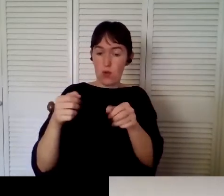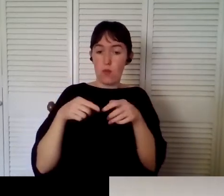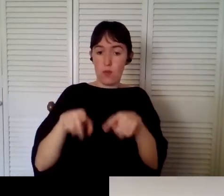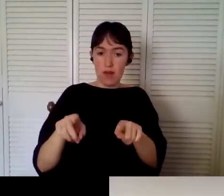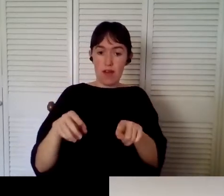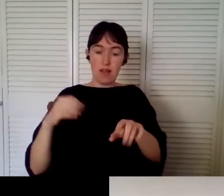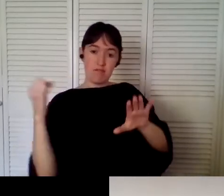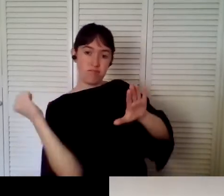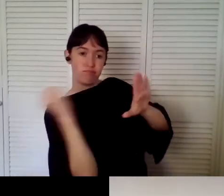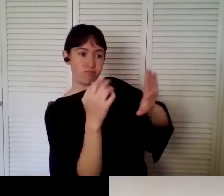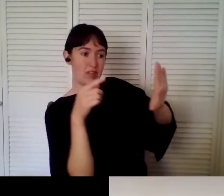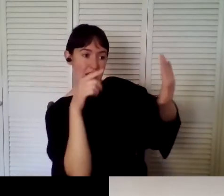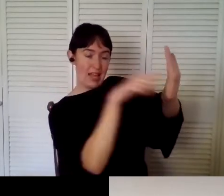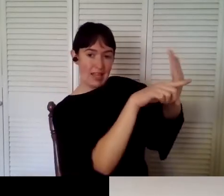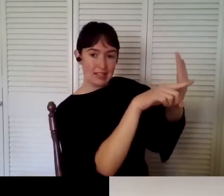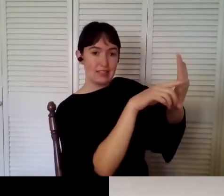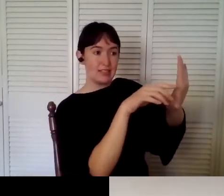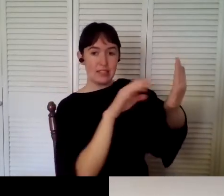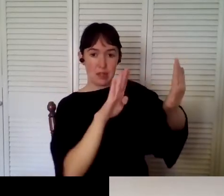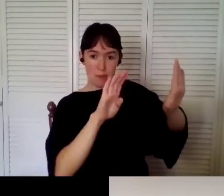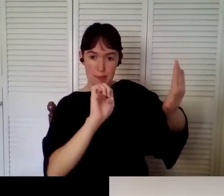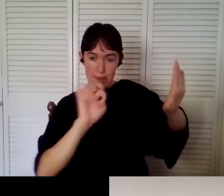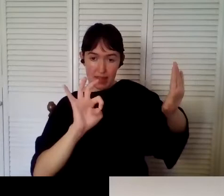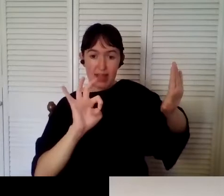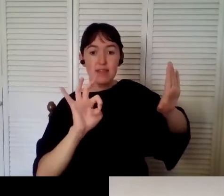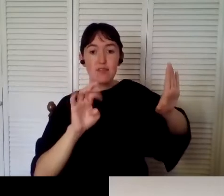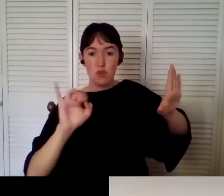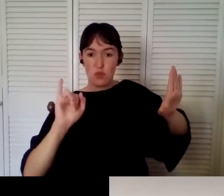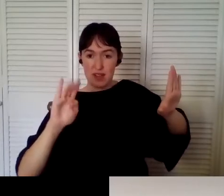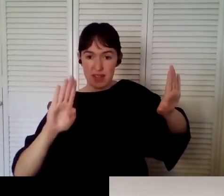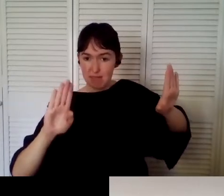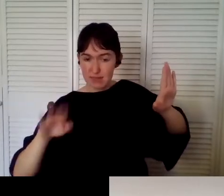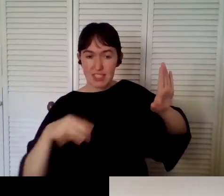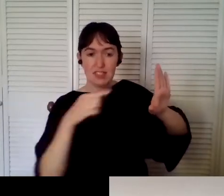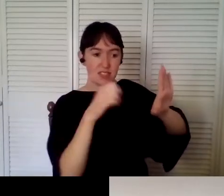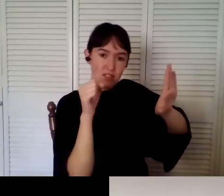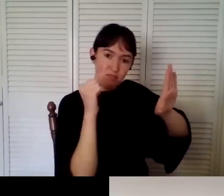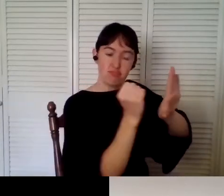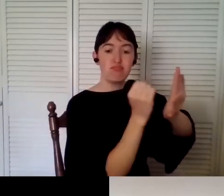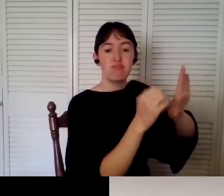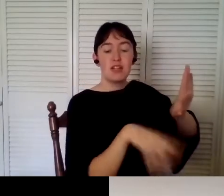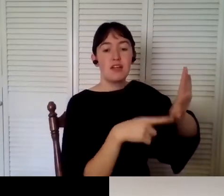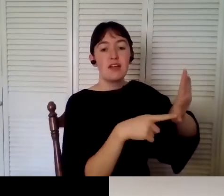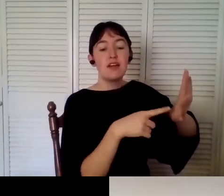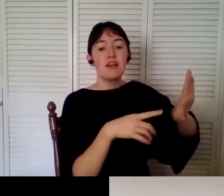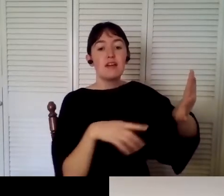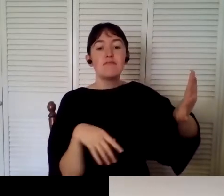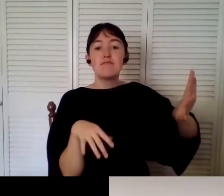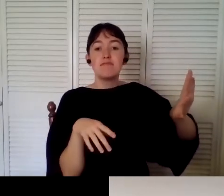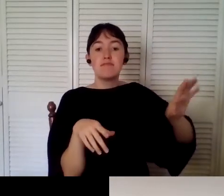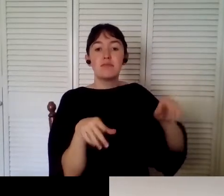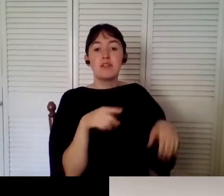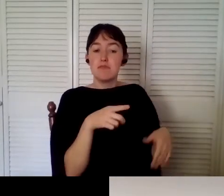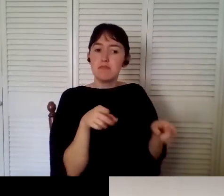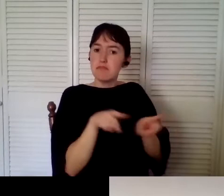beef rib target. Occasionally misses would, just like in real life, in real hunting situations, misses would happen,